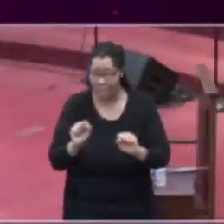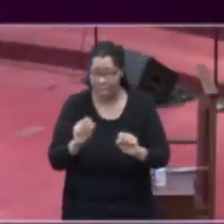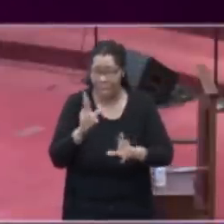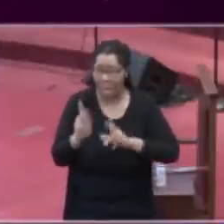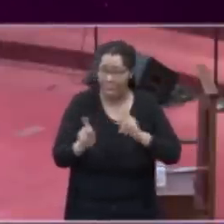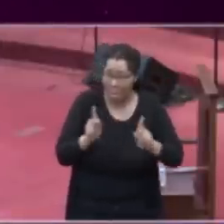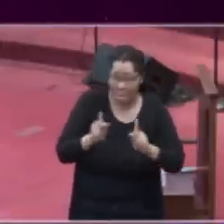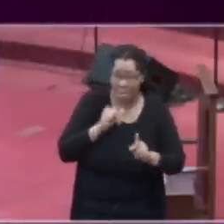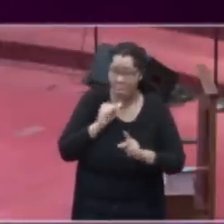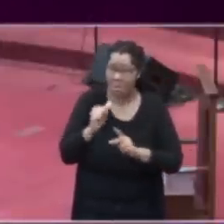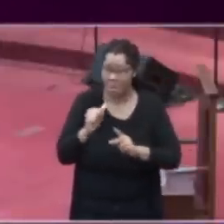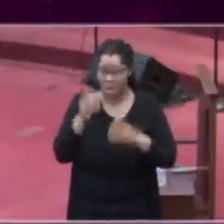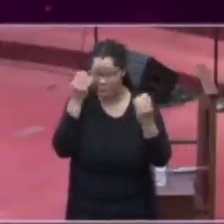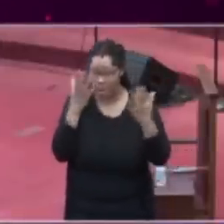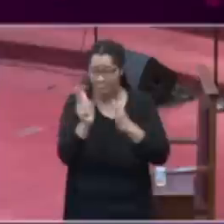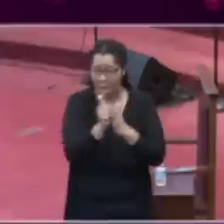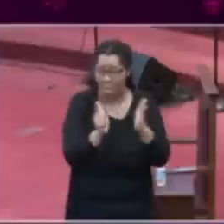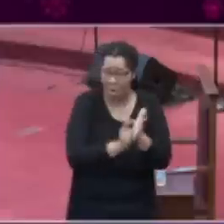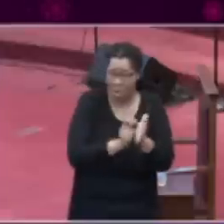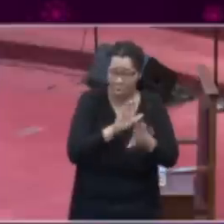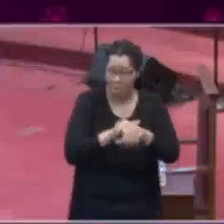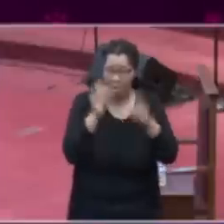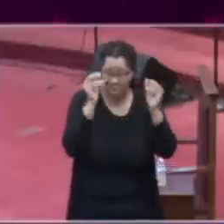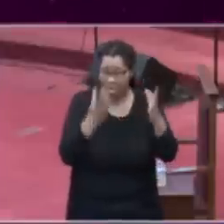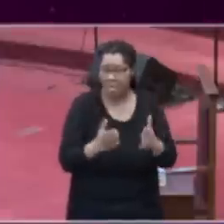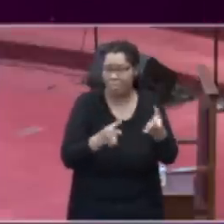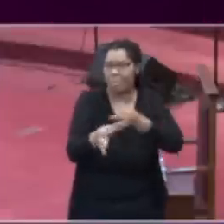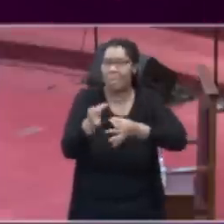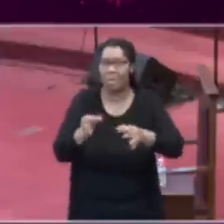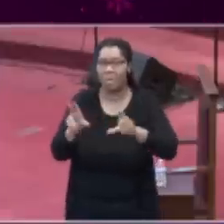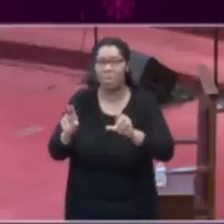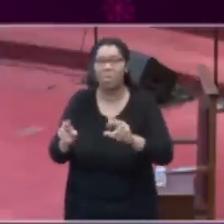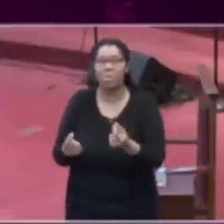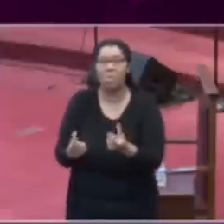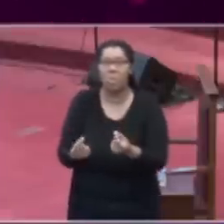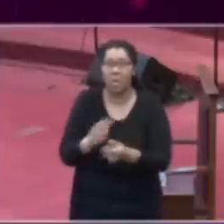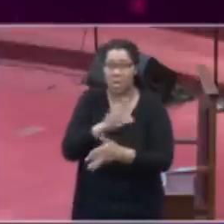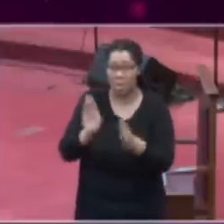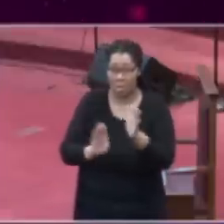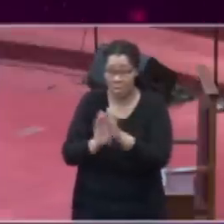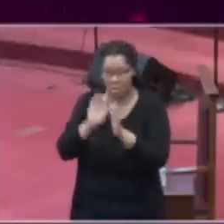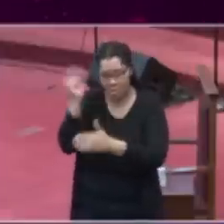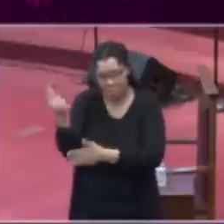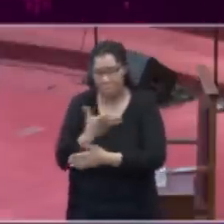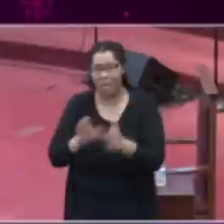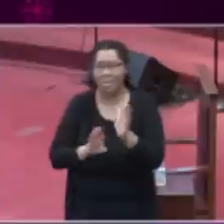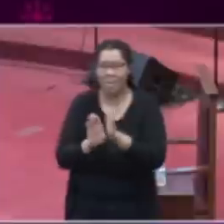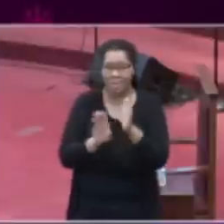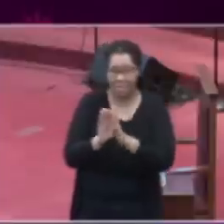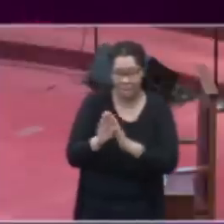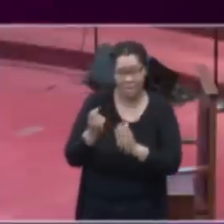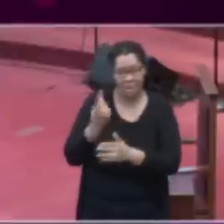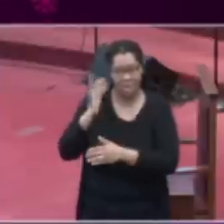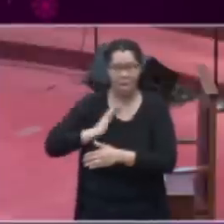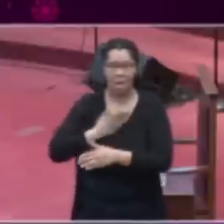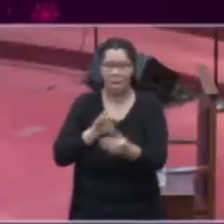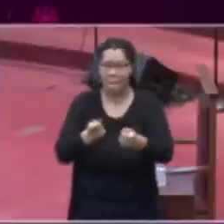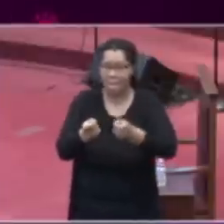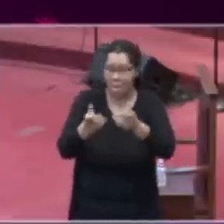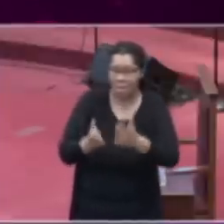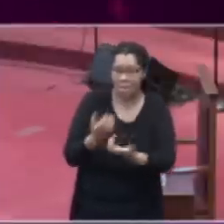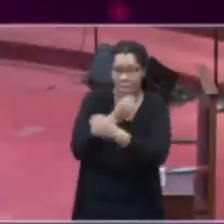and loose-talking teachers. Instead, grow in grace and in the understanding of our Master and